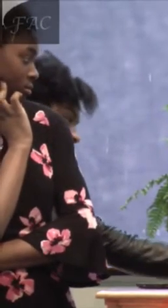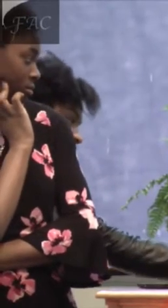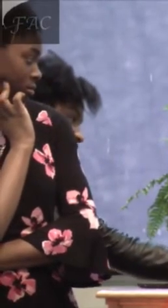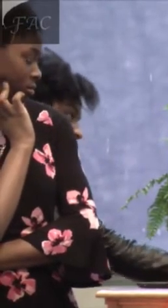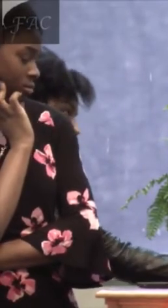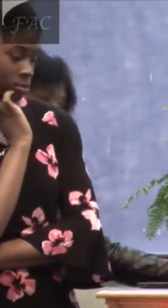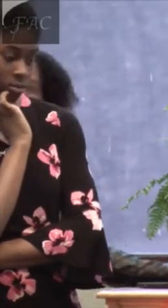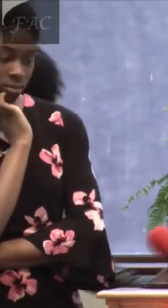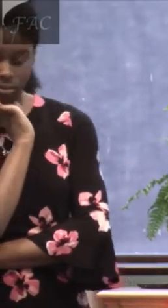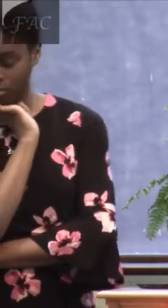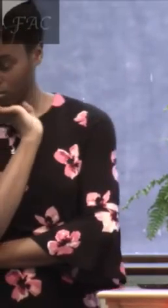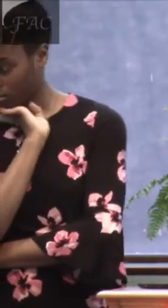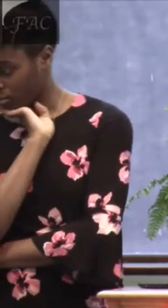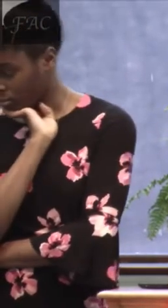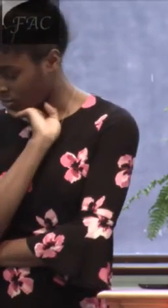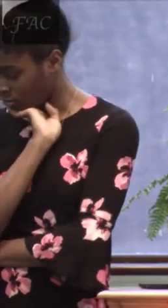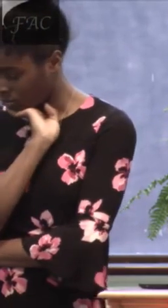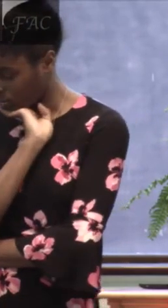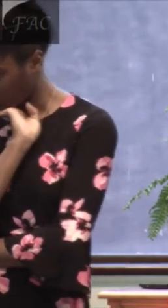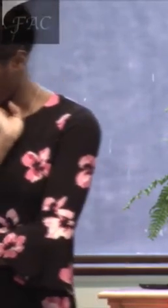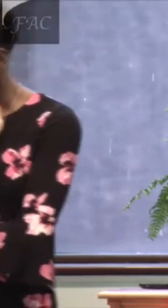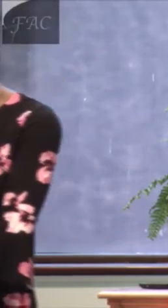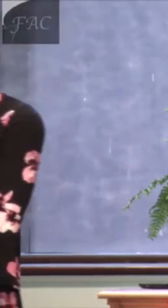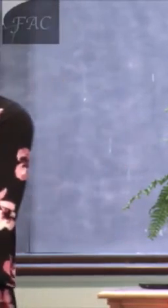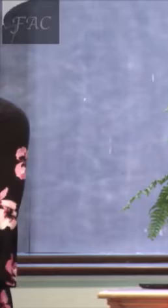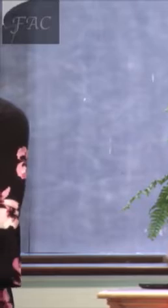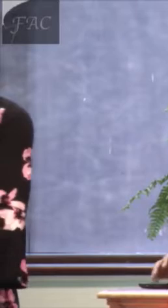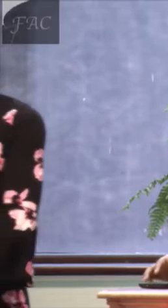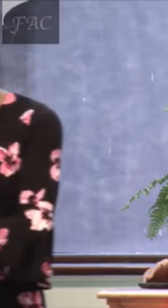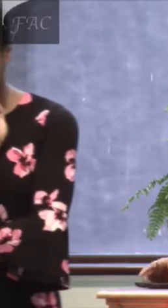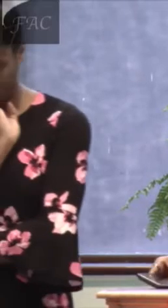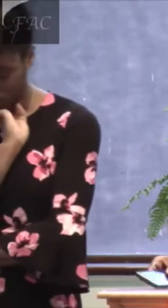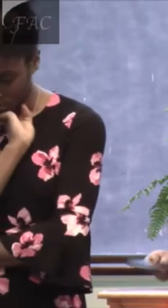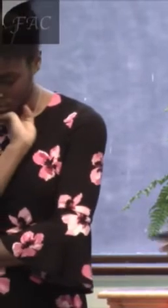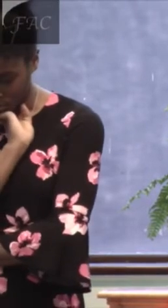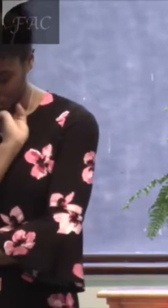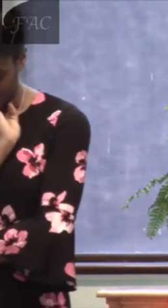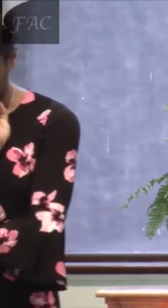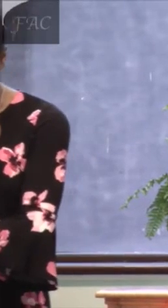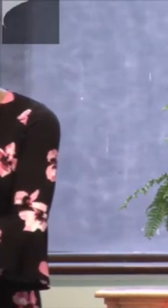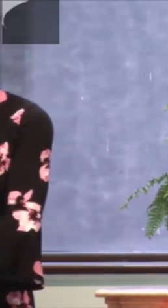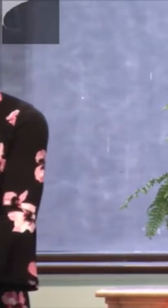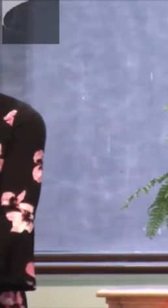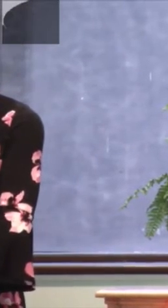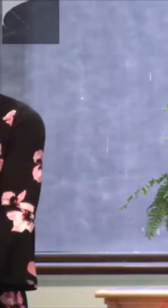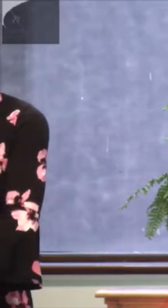"For where your treasure is, there will your heart be also."